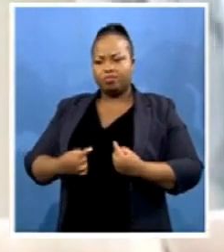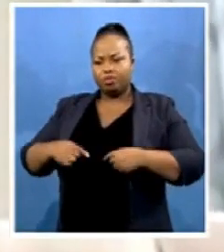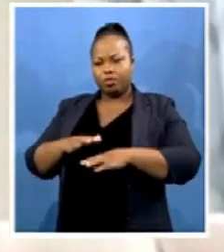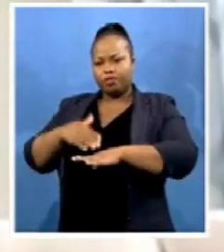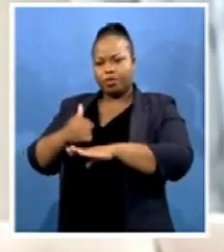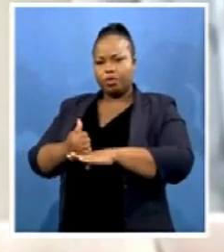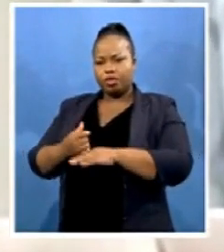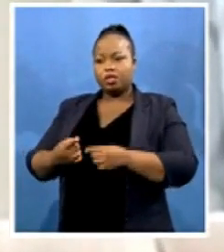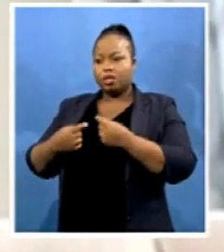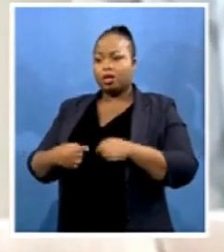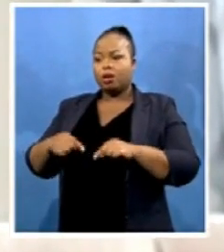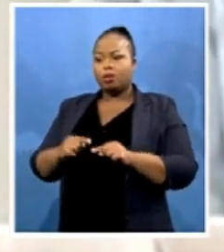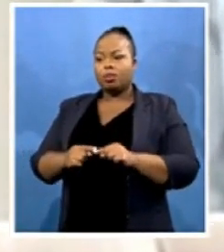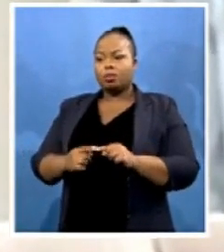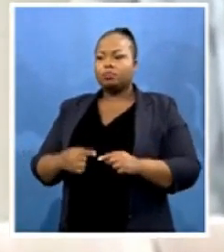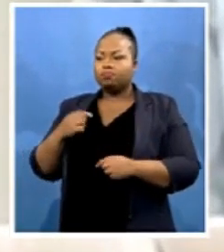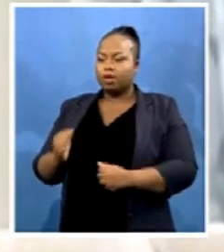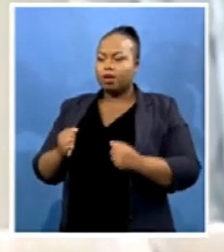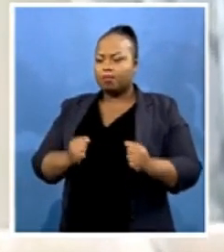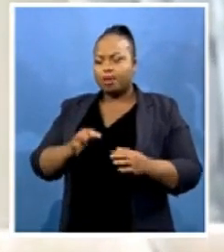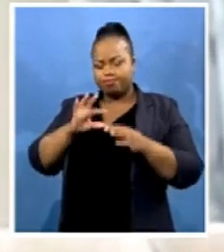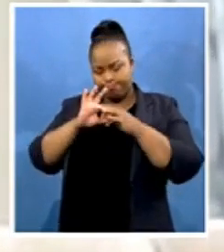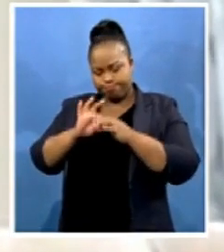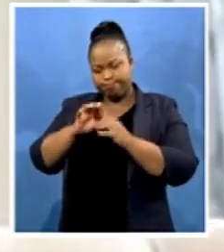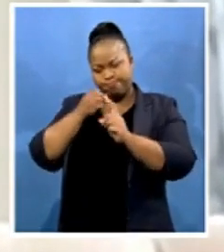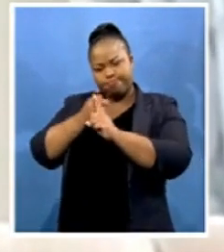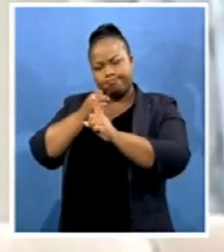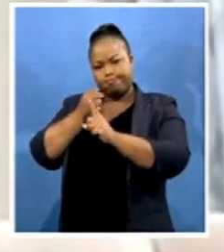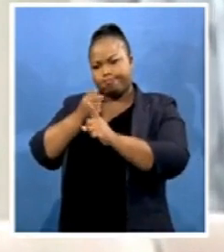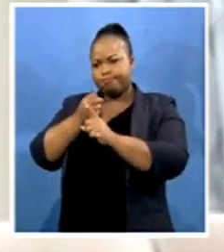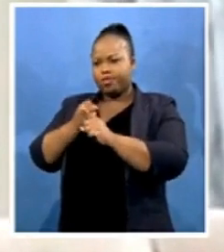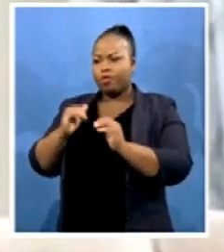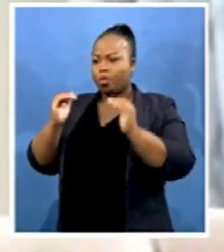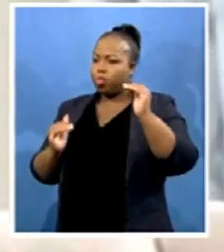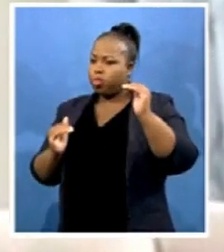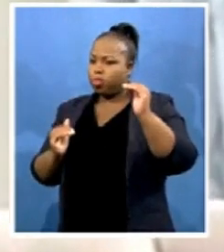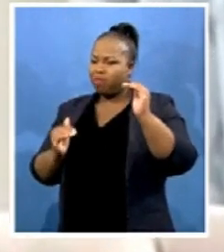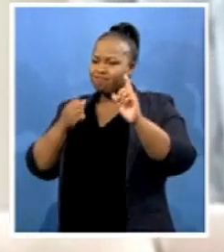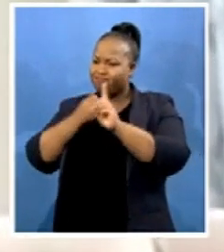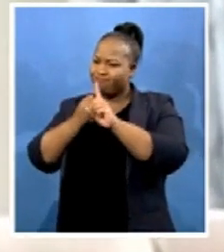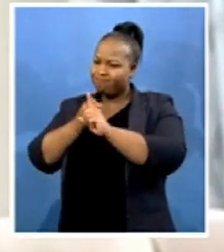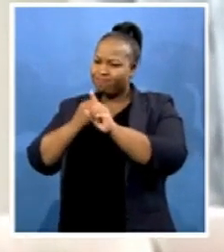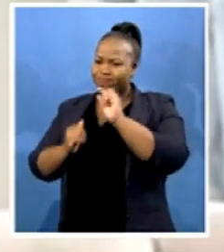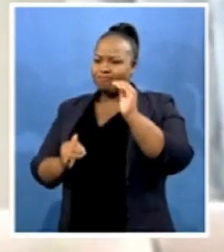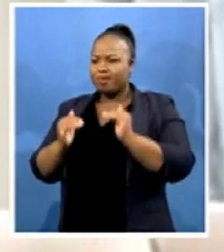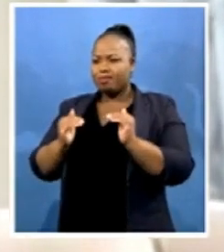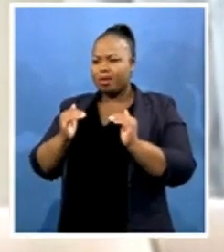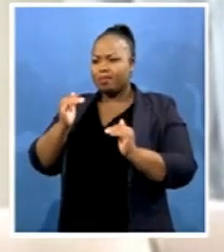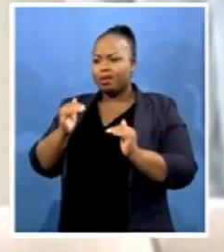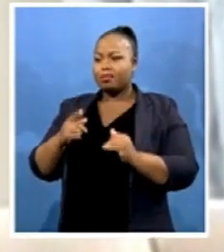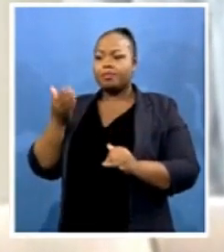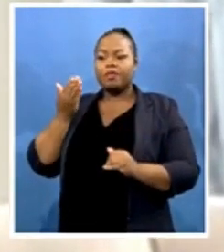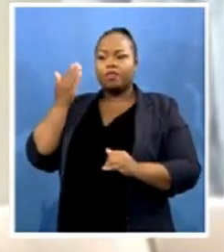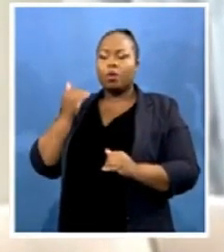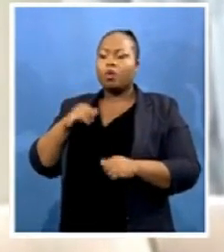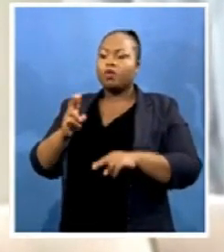He remained dedicated to fighting against inequality. In my last conversation with him in February, he